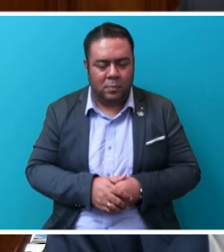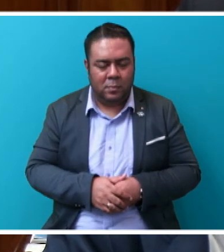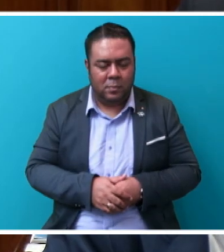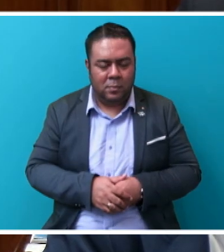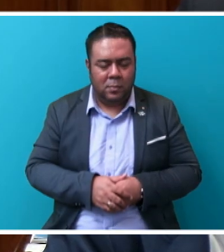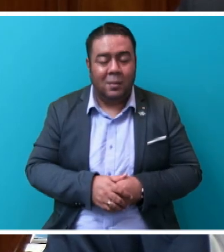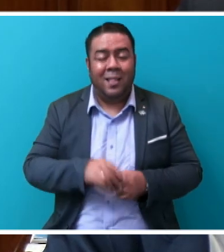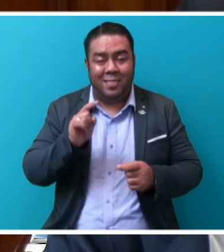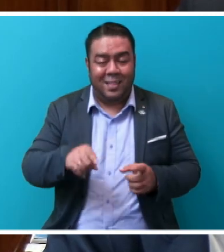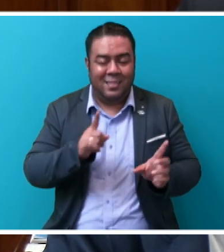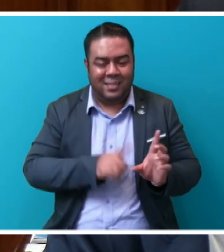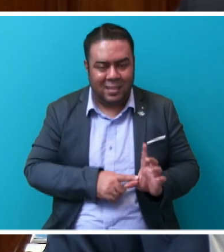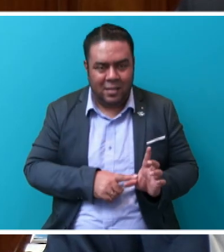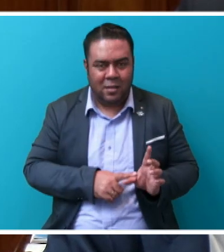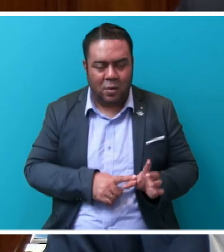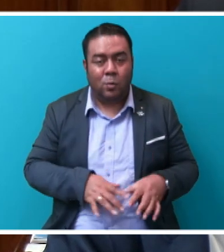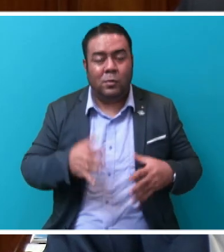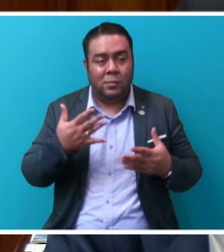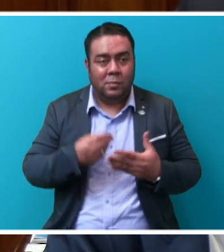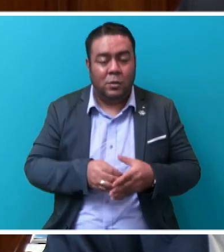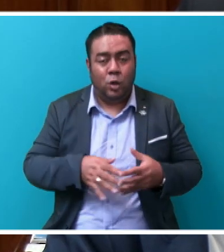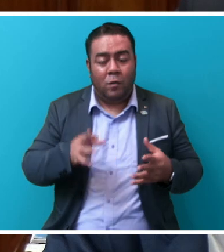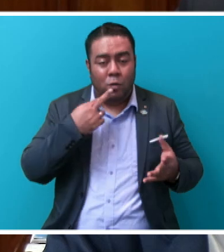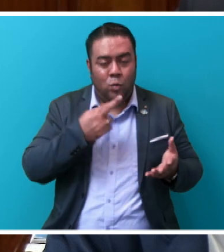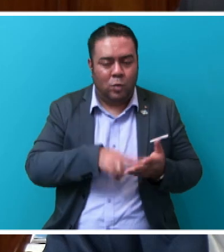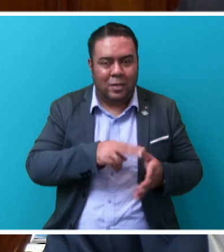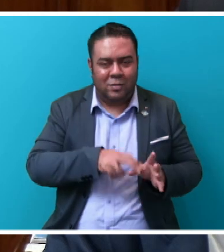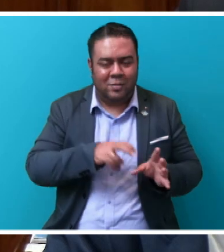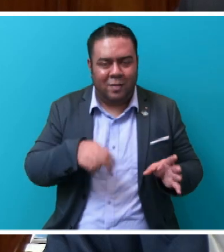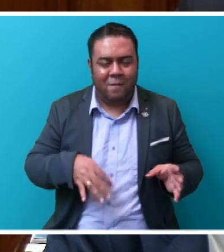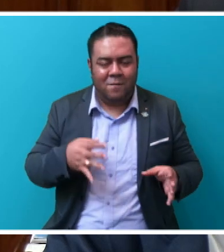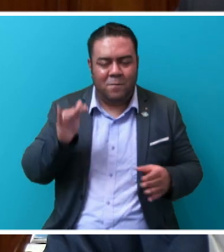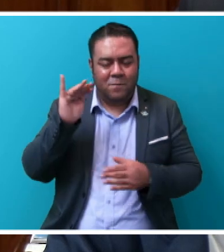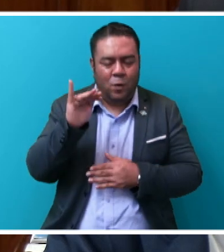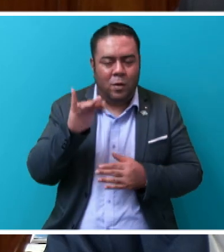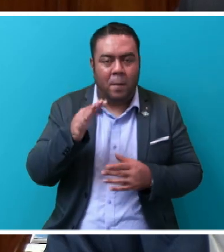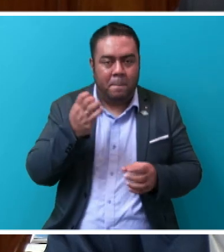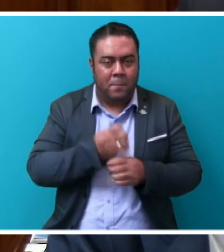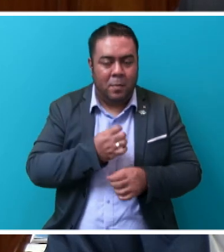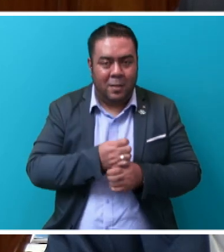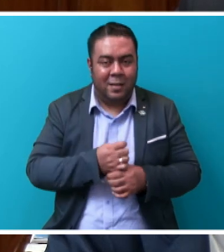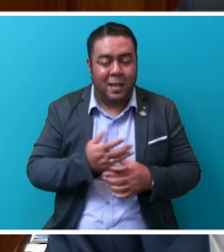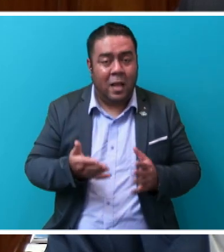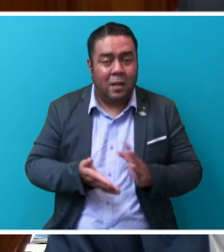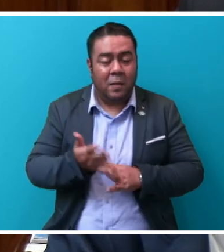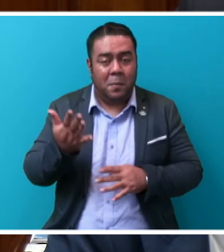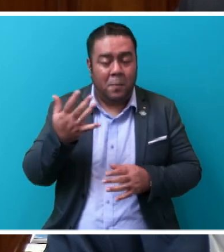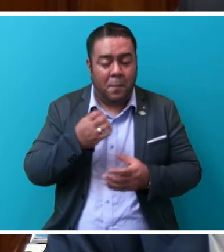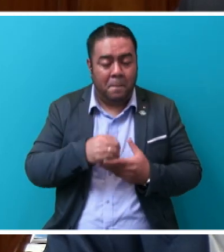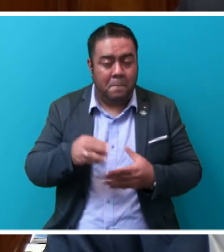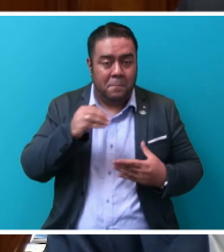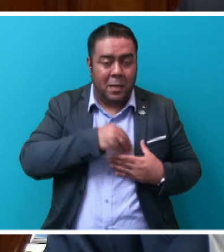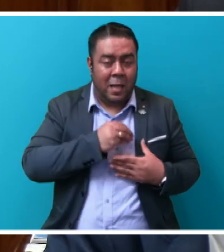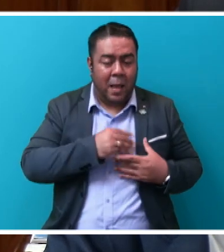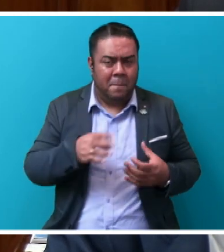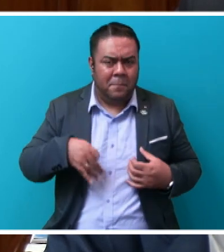sir, this year, with the suspension of the registration of foreign employment due to the huge number of pending